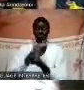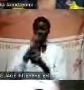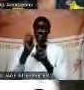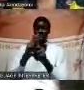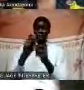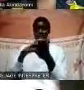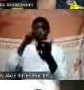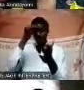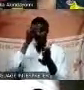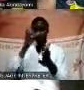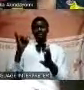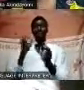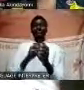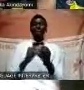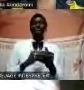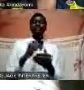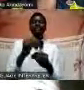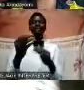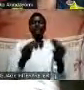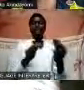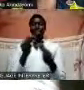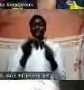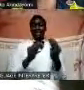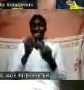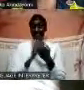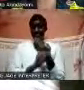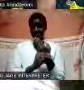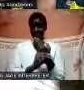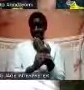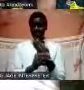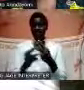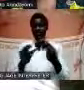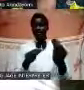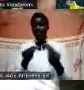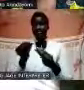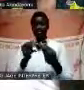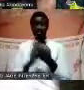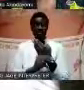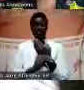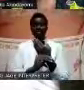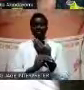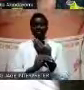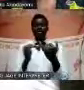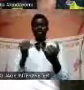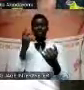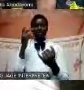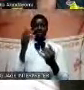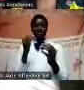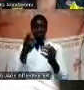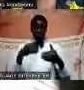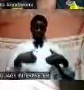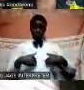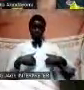management. I put here, management, not treatment. And you see the young man on the side, because men,